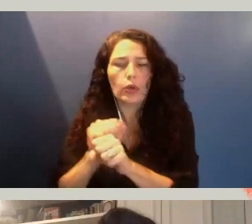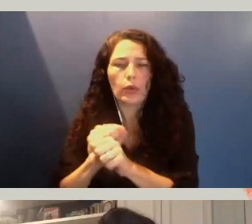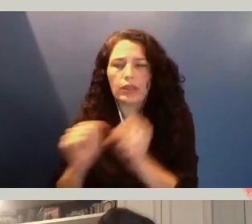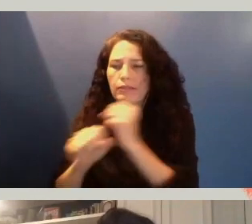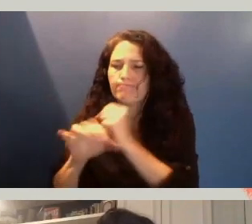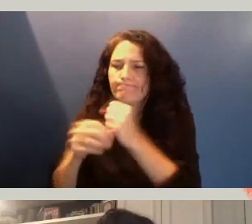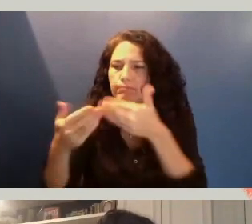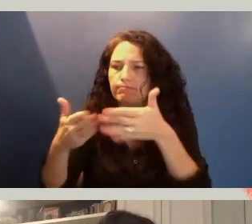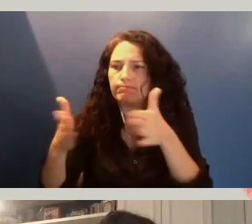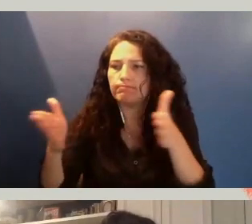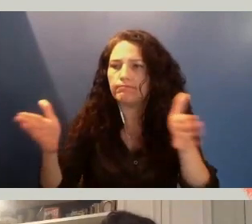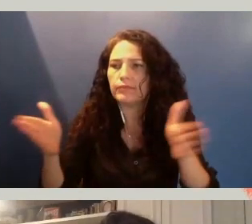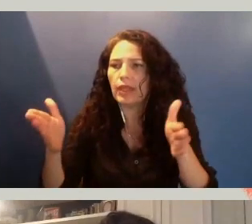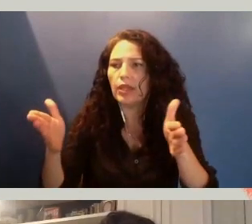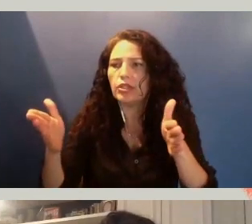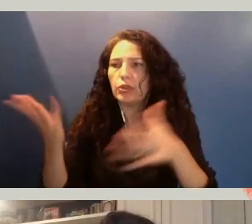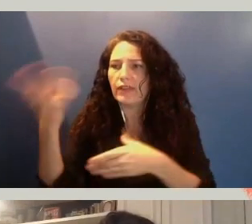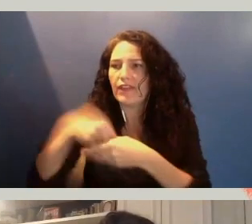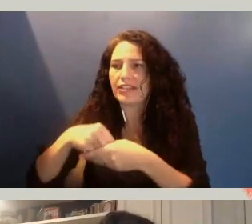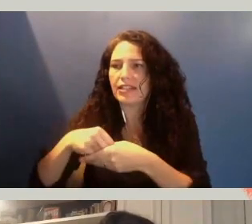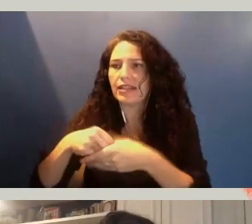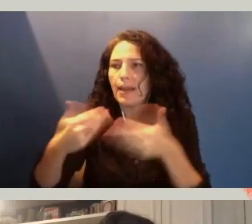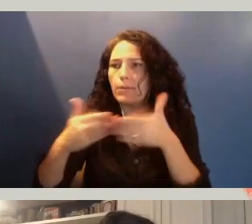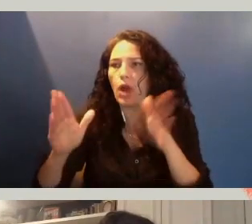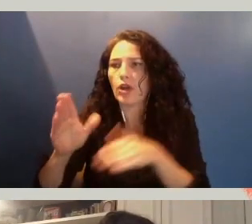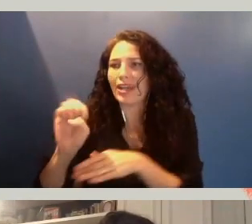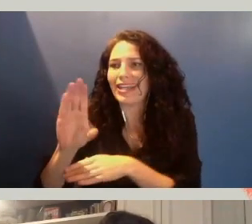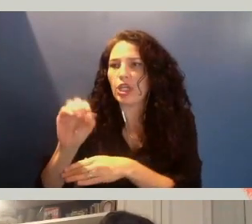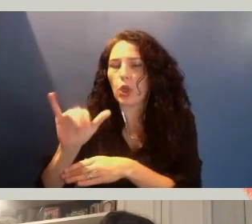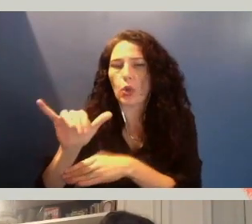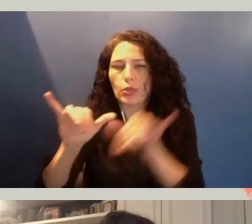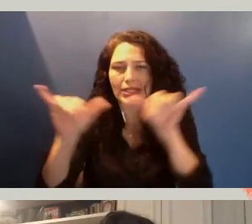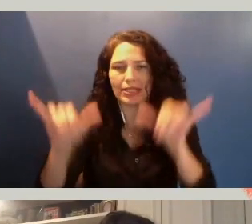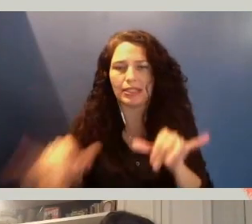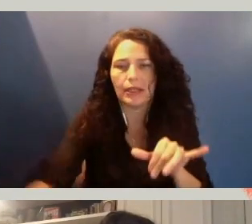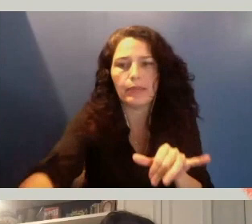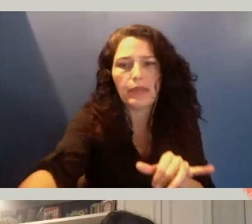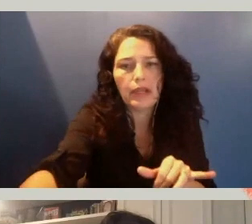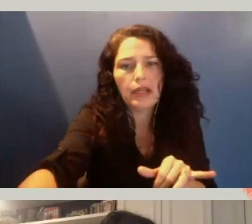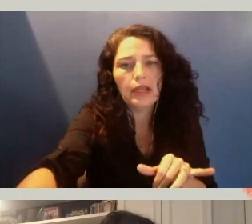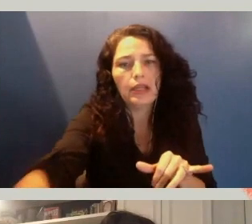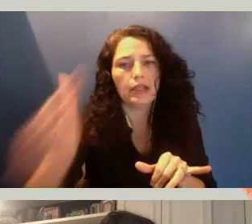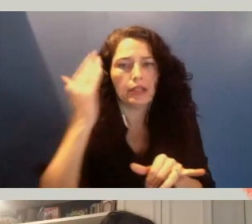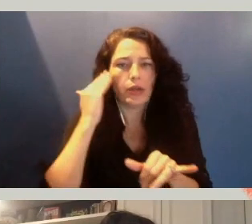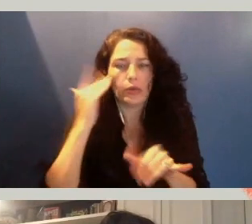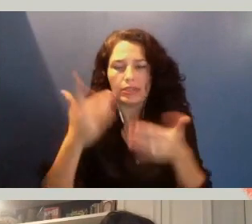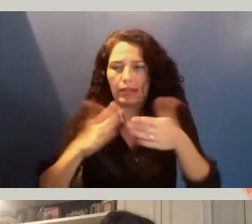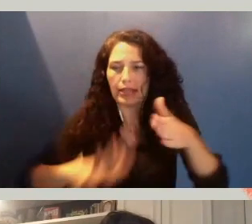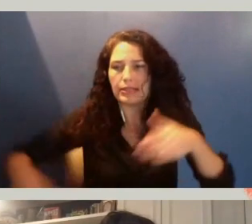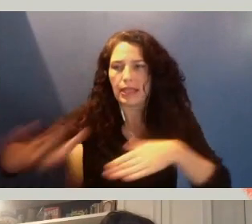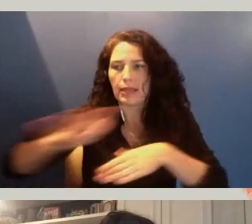broader ecosystem. You know, the report that you mentioned, Beyond Inclusion, which is a landscape scan of POC lens serving